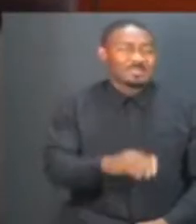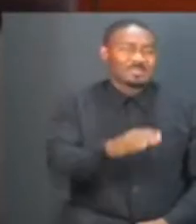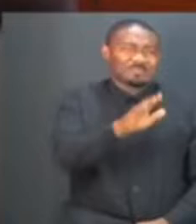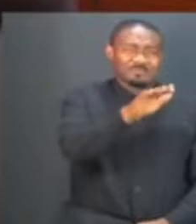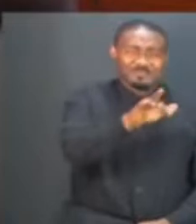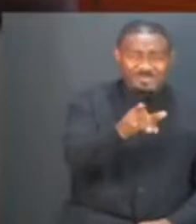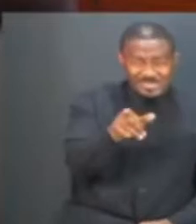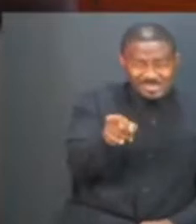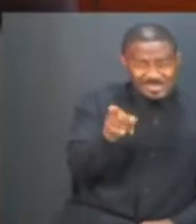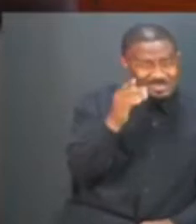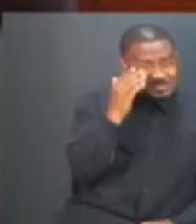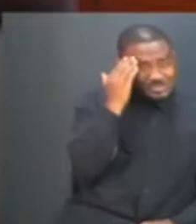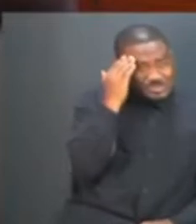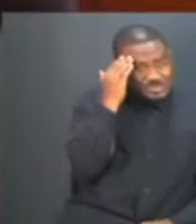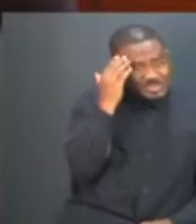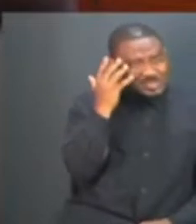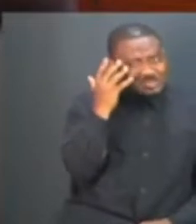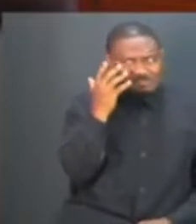the Speaker's opinion.